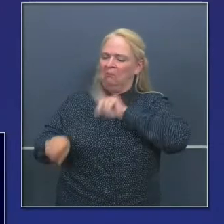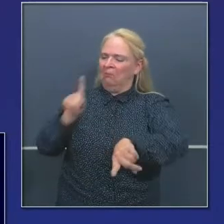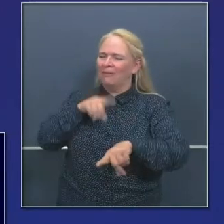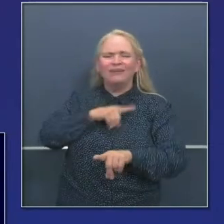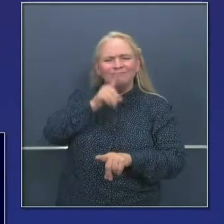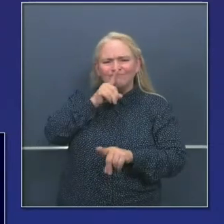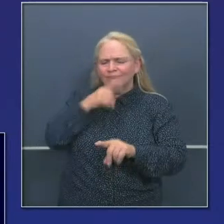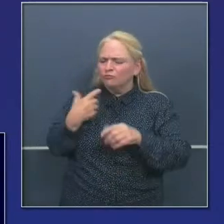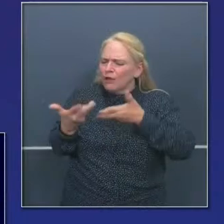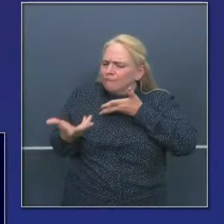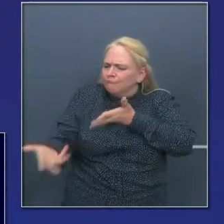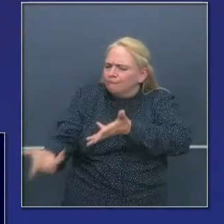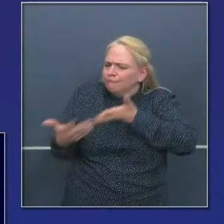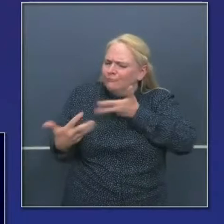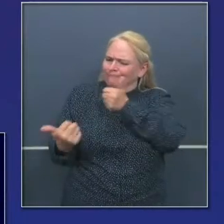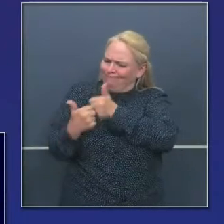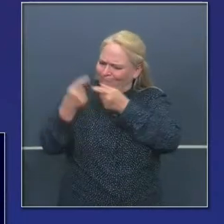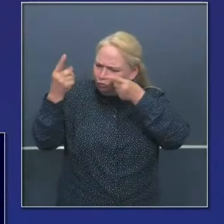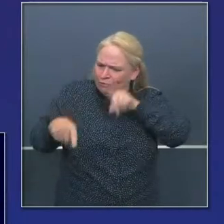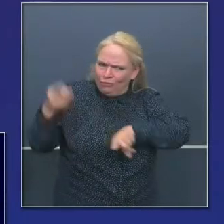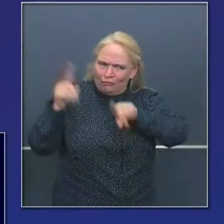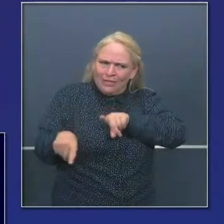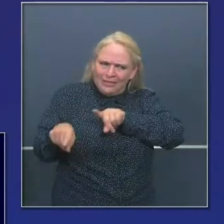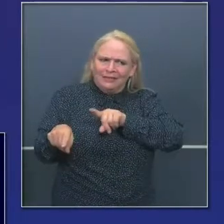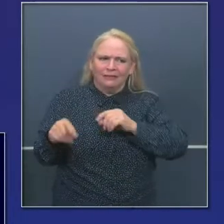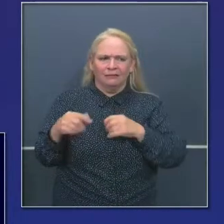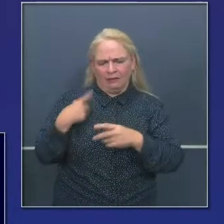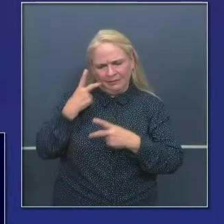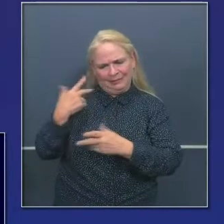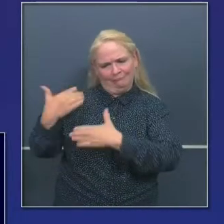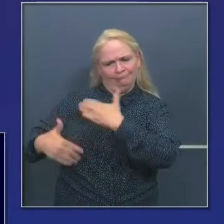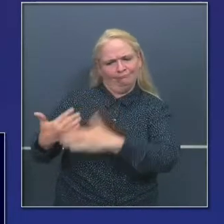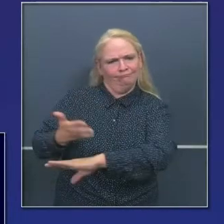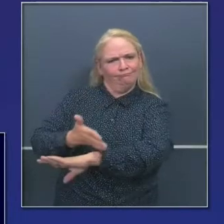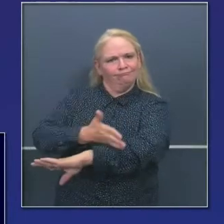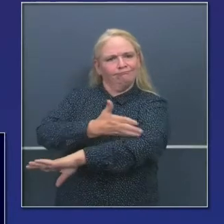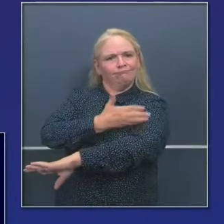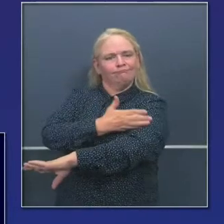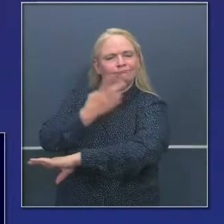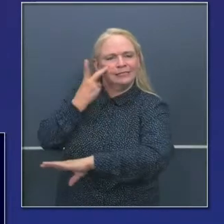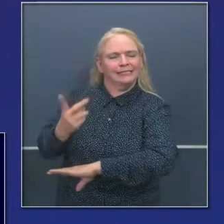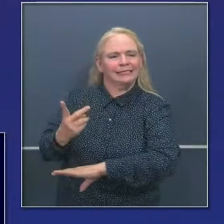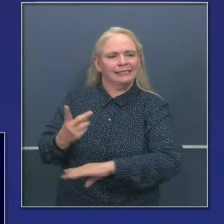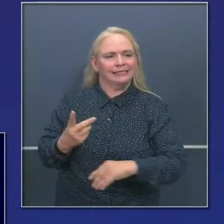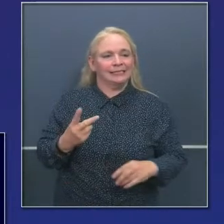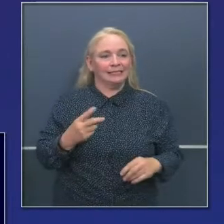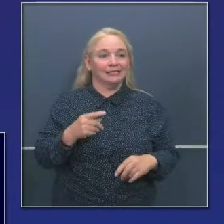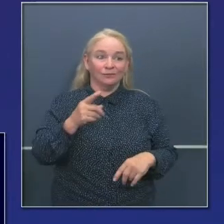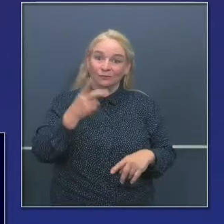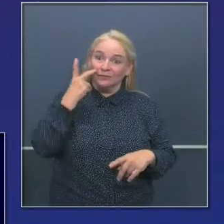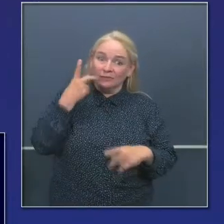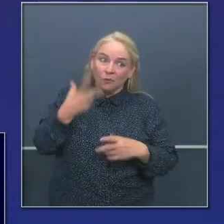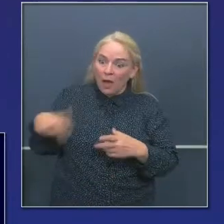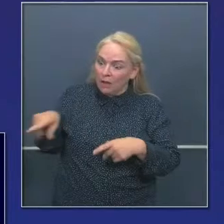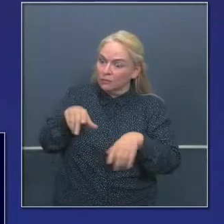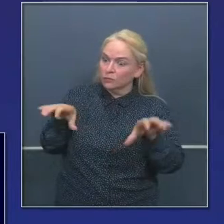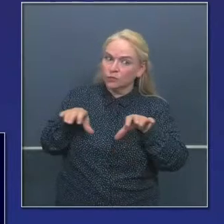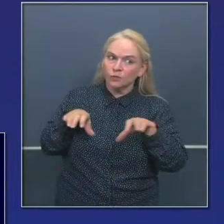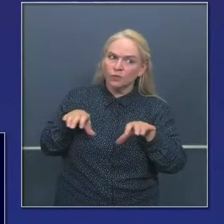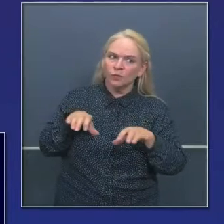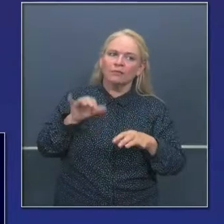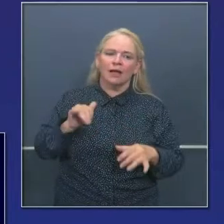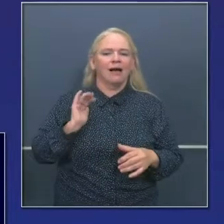see action at the local level demonstrably. Just in 24 hours, you've seen local level action along the lines of what we were hoping